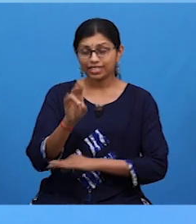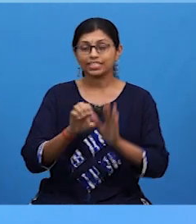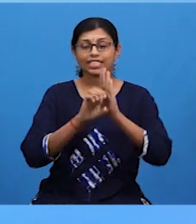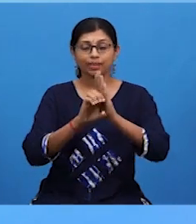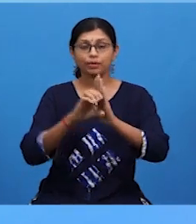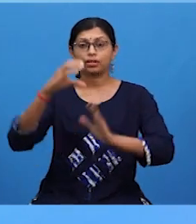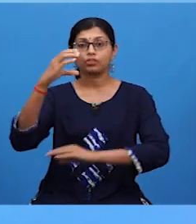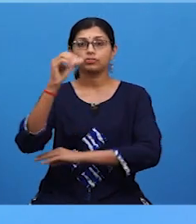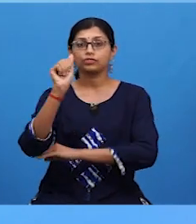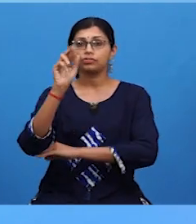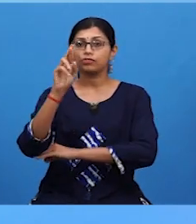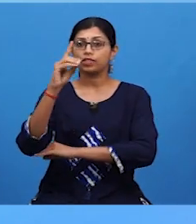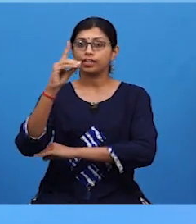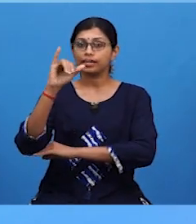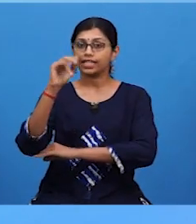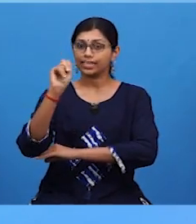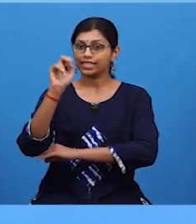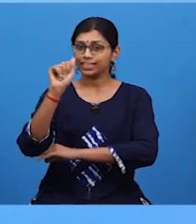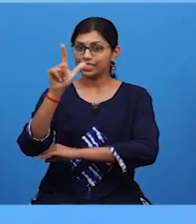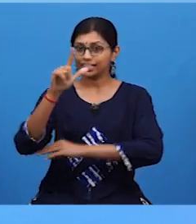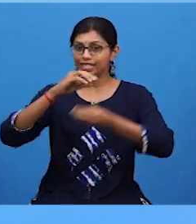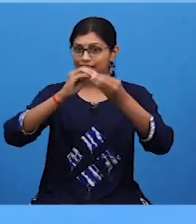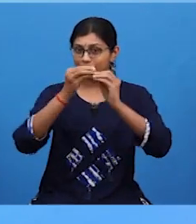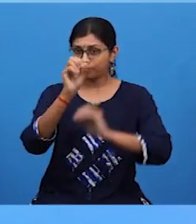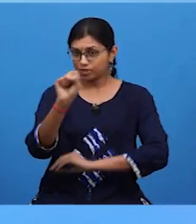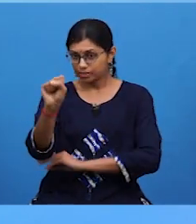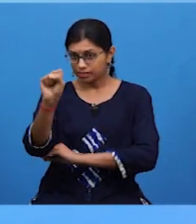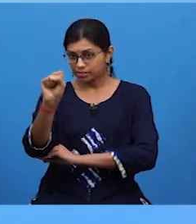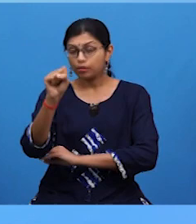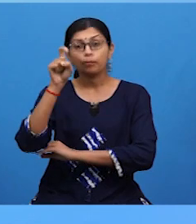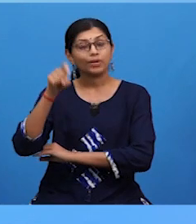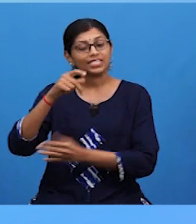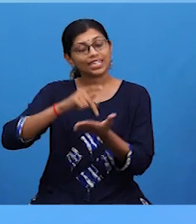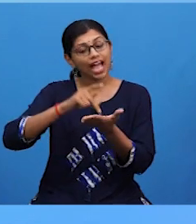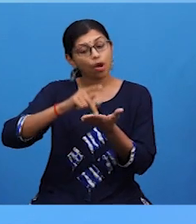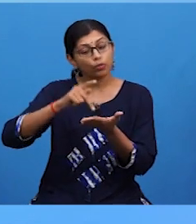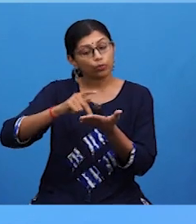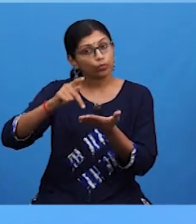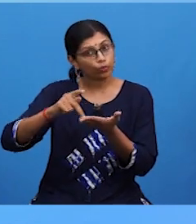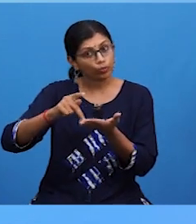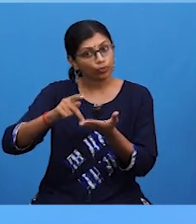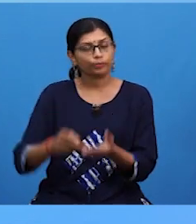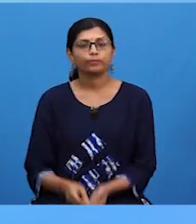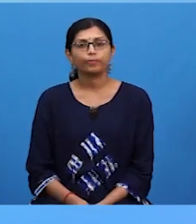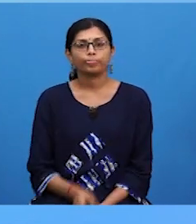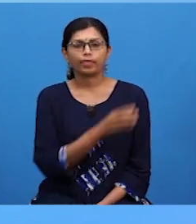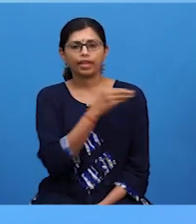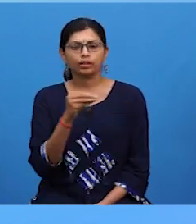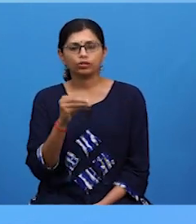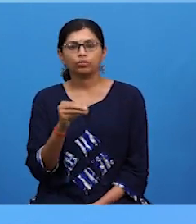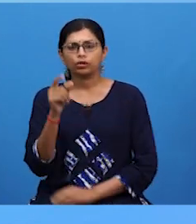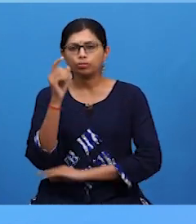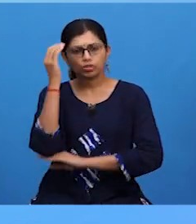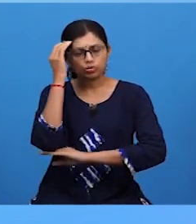of cardinal number because we have to count to know the exact quantity